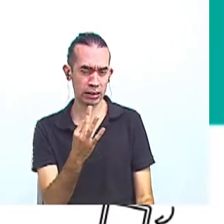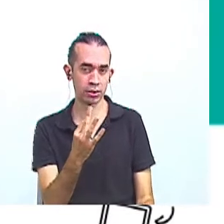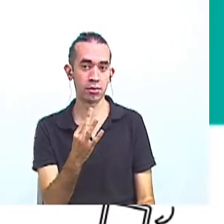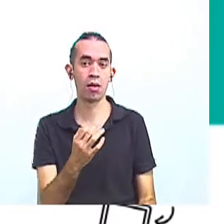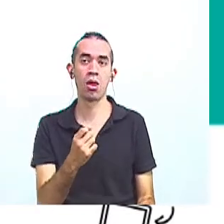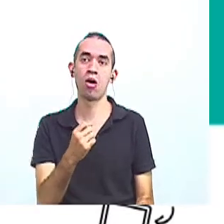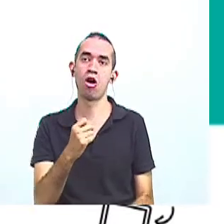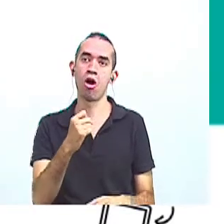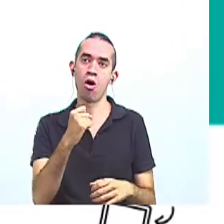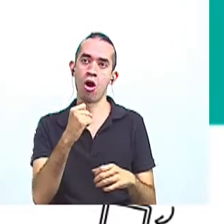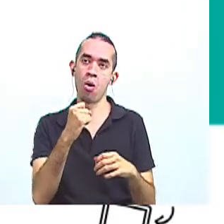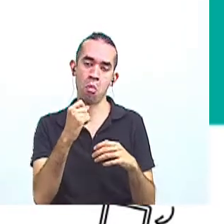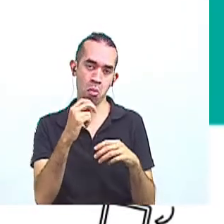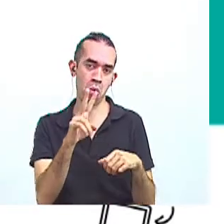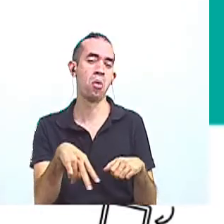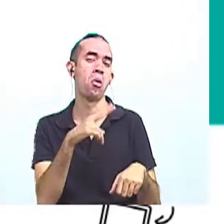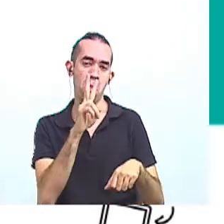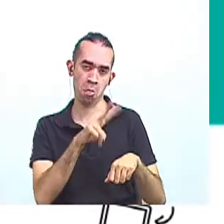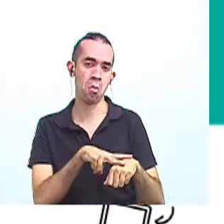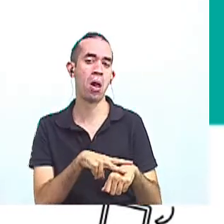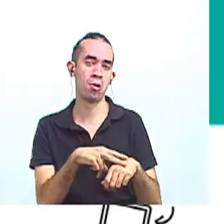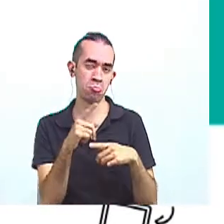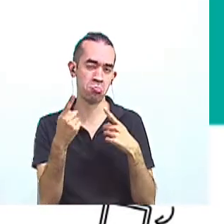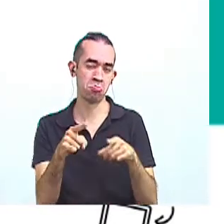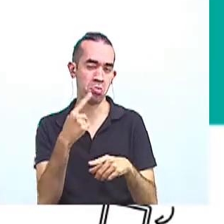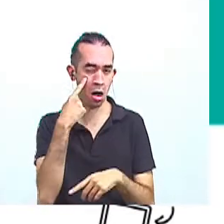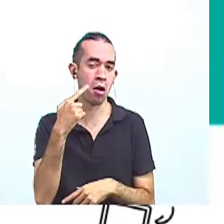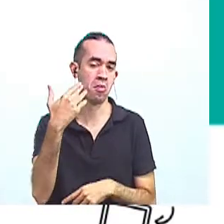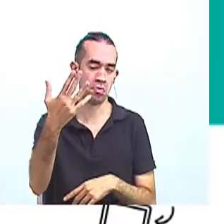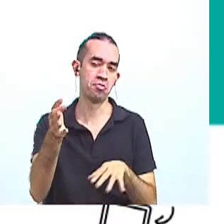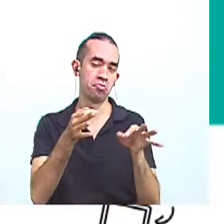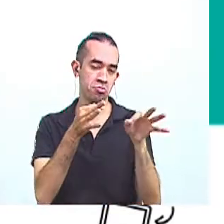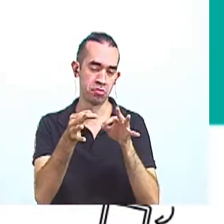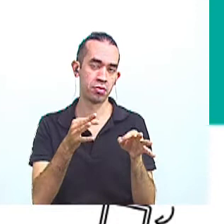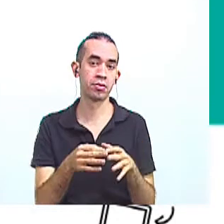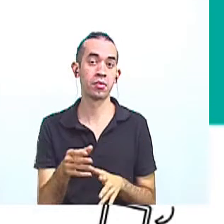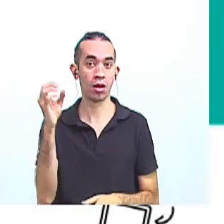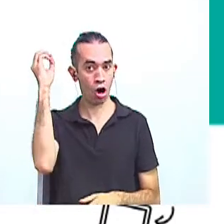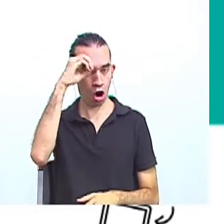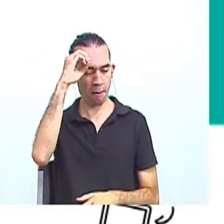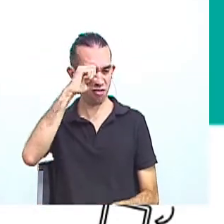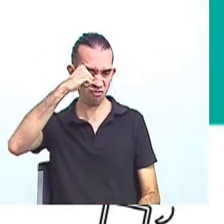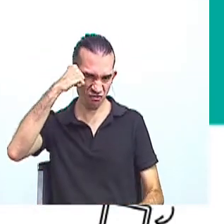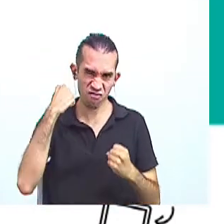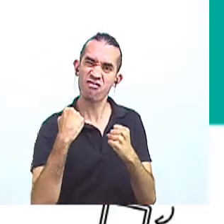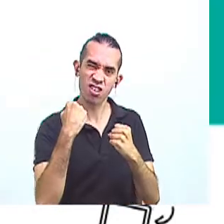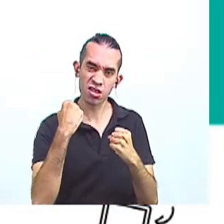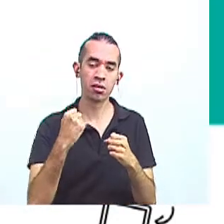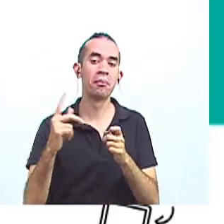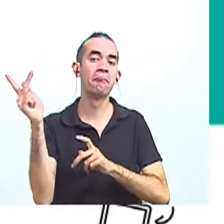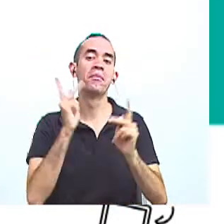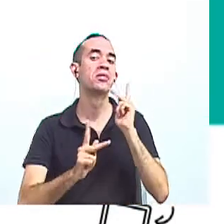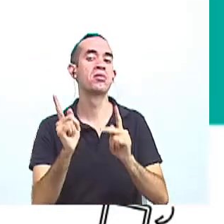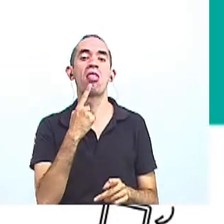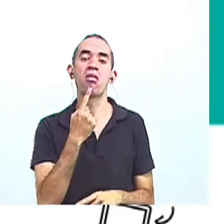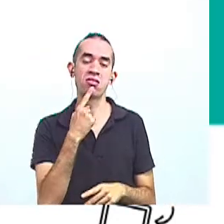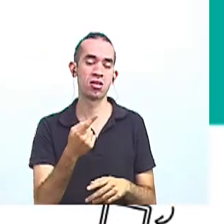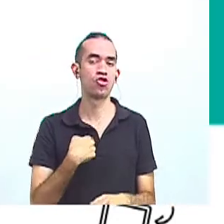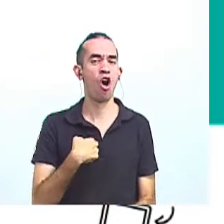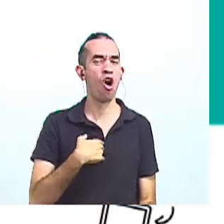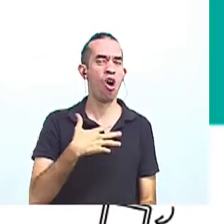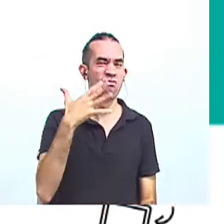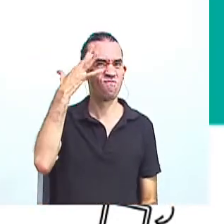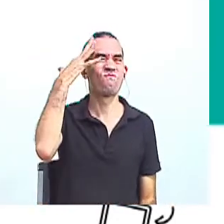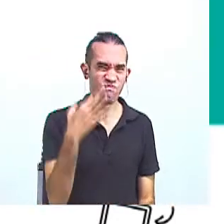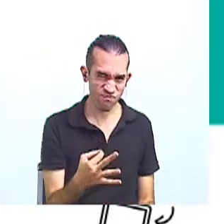expression is very common, as we're going to see later today. When we give an opinion that is very strong, people usually say, I strongly